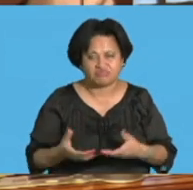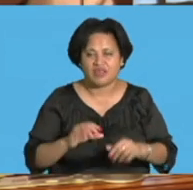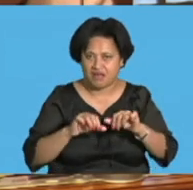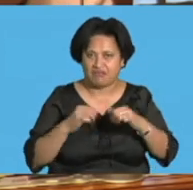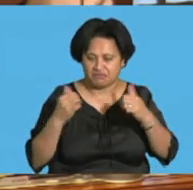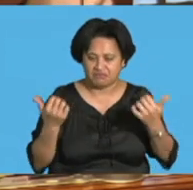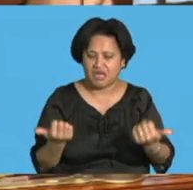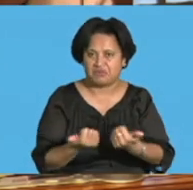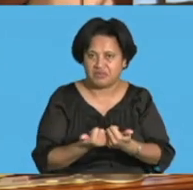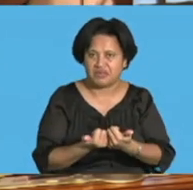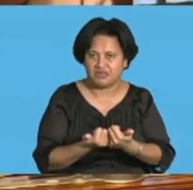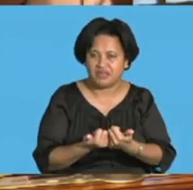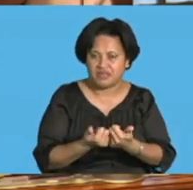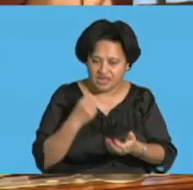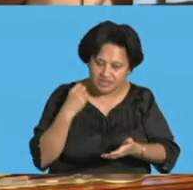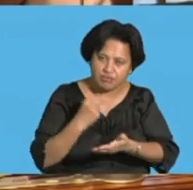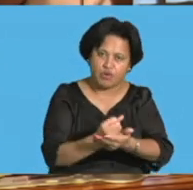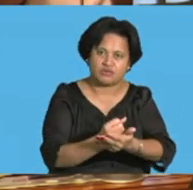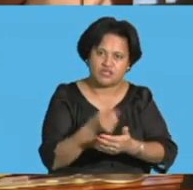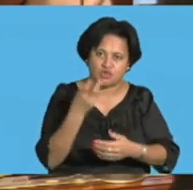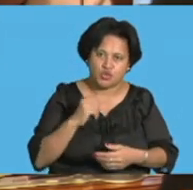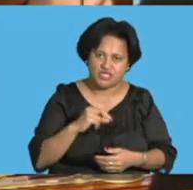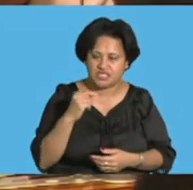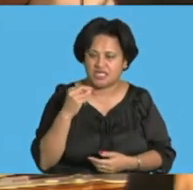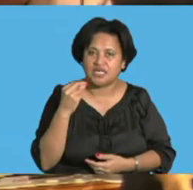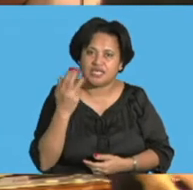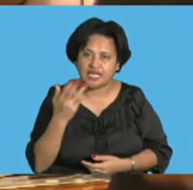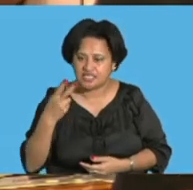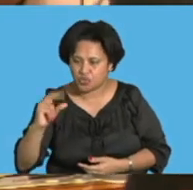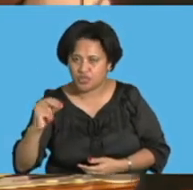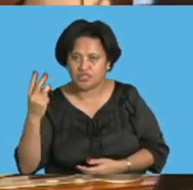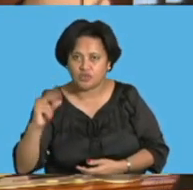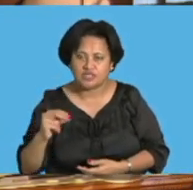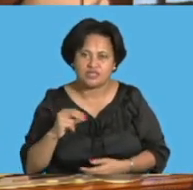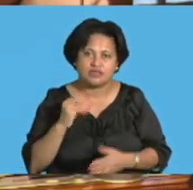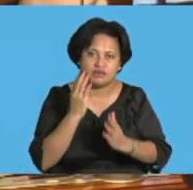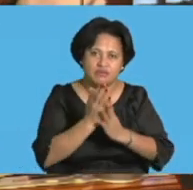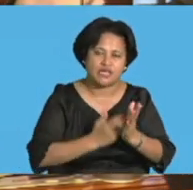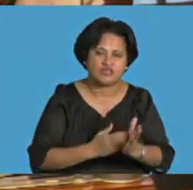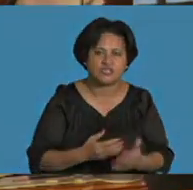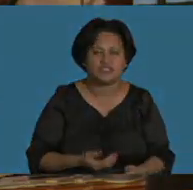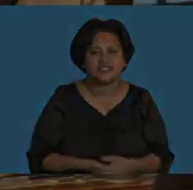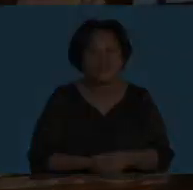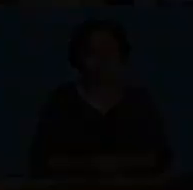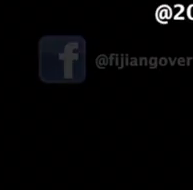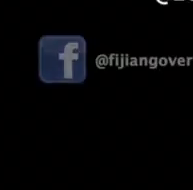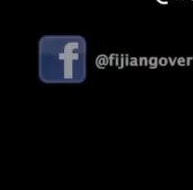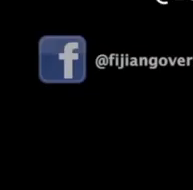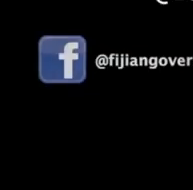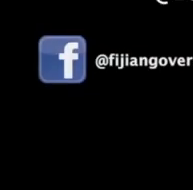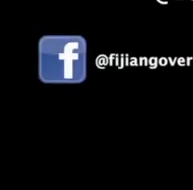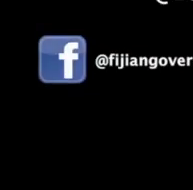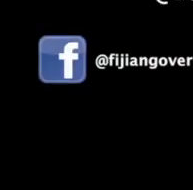2019 and 2020 budget to Parliament for consideration. Thank you. All right, thank you.